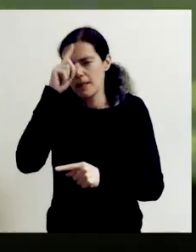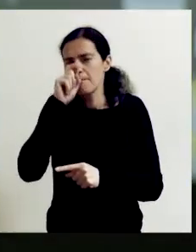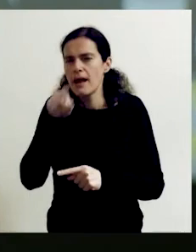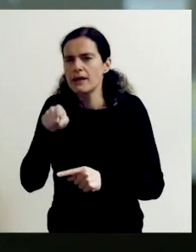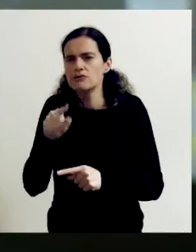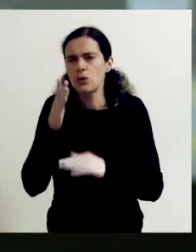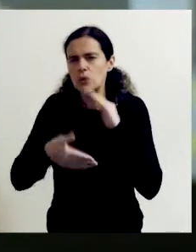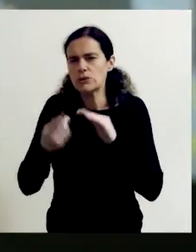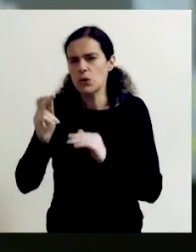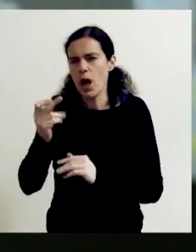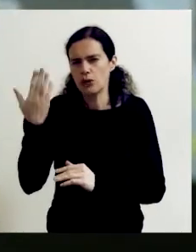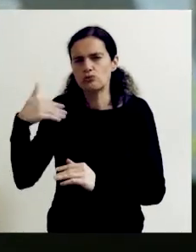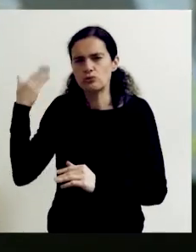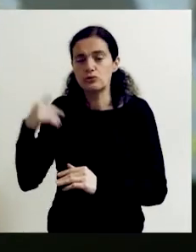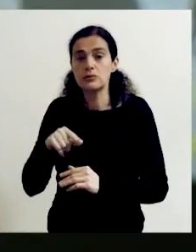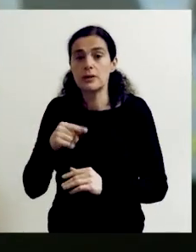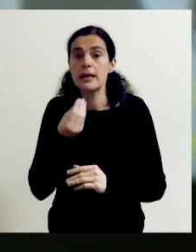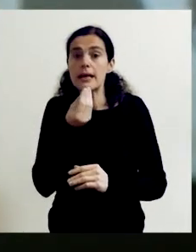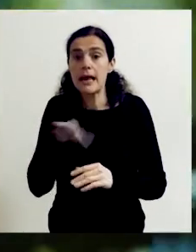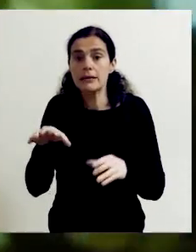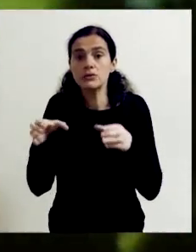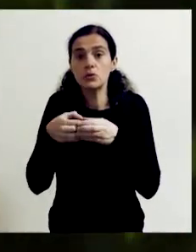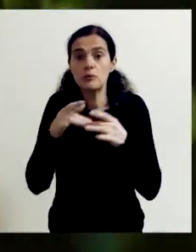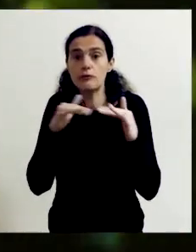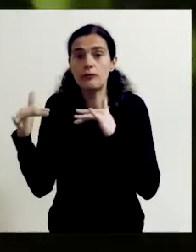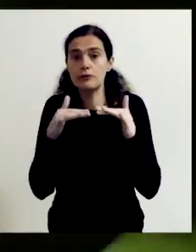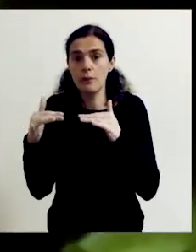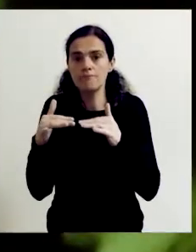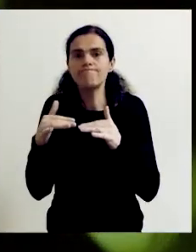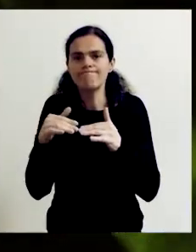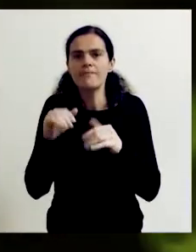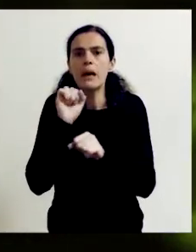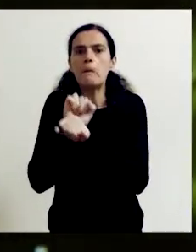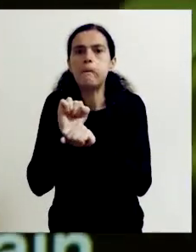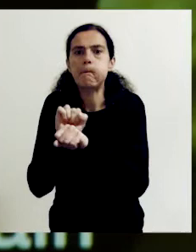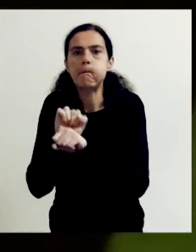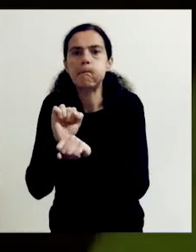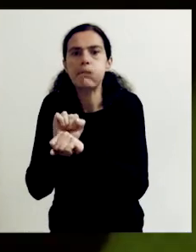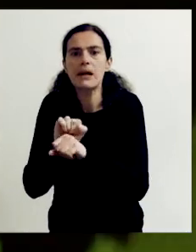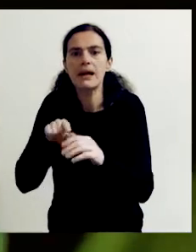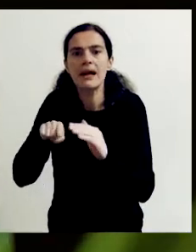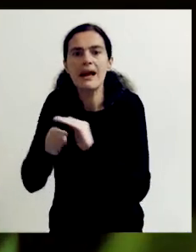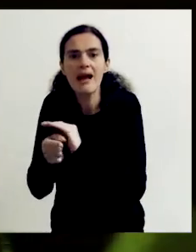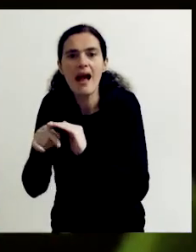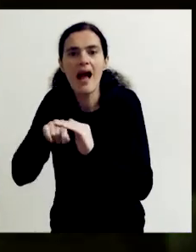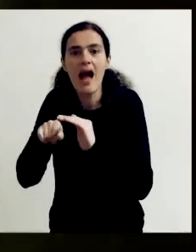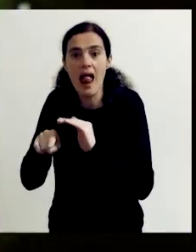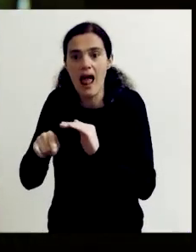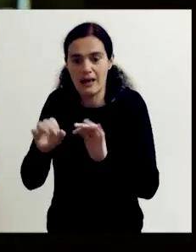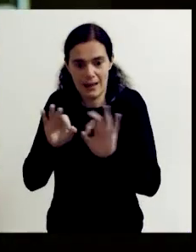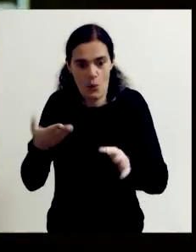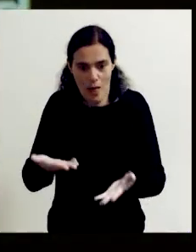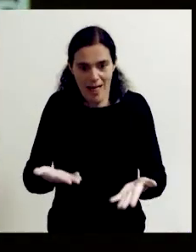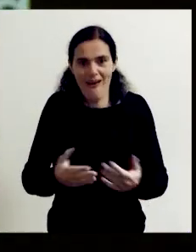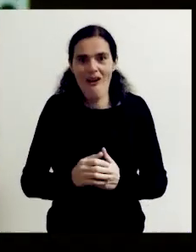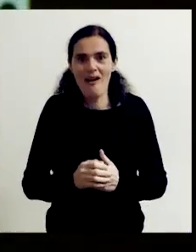remember this event a few years ago when kids football team got trapped in a cave,